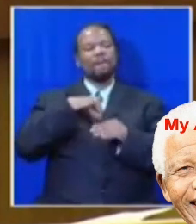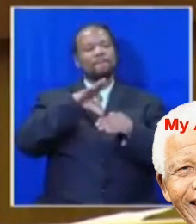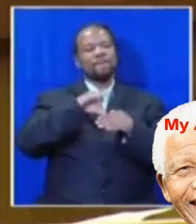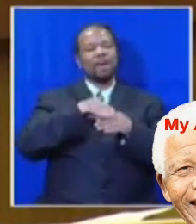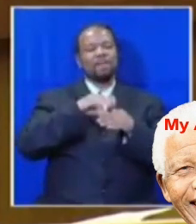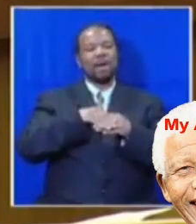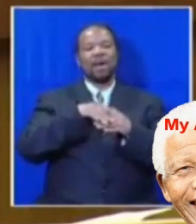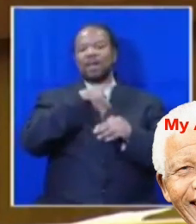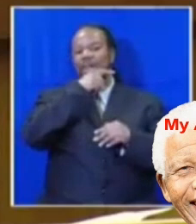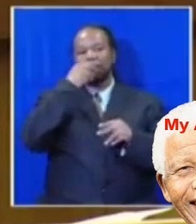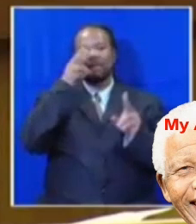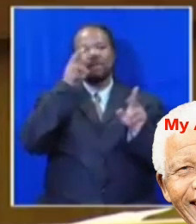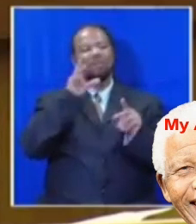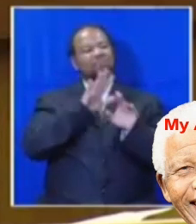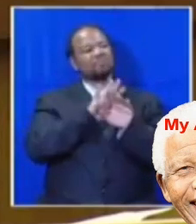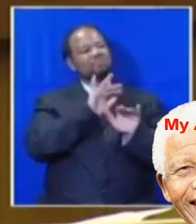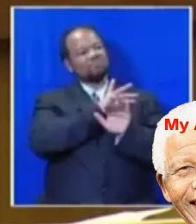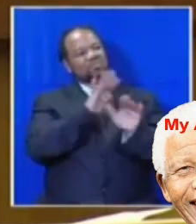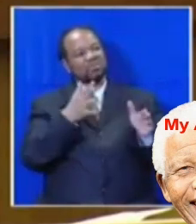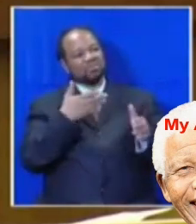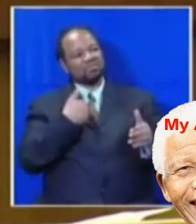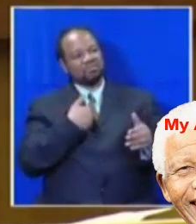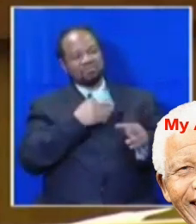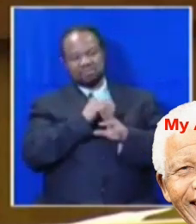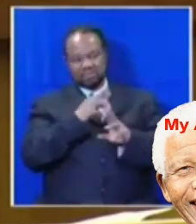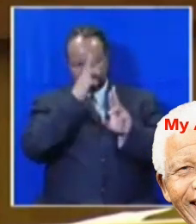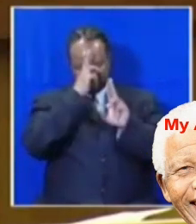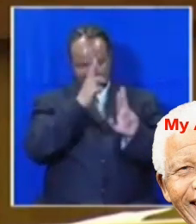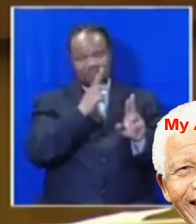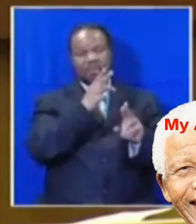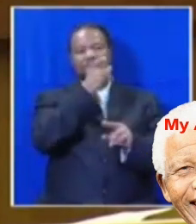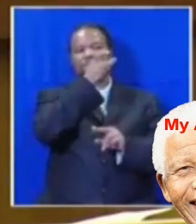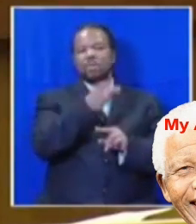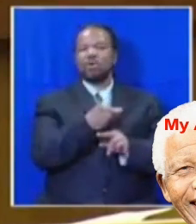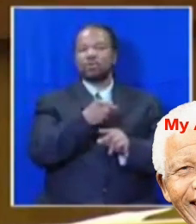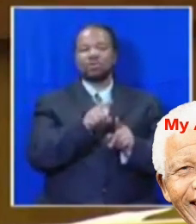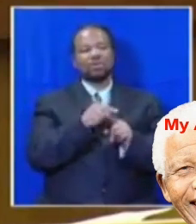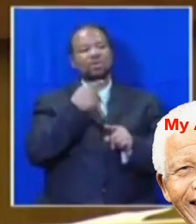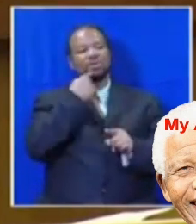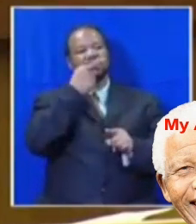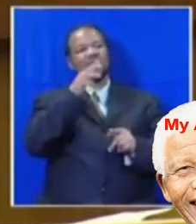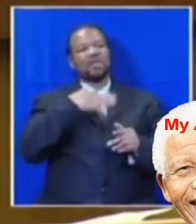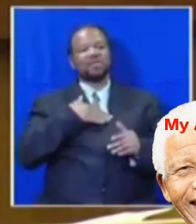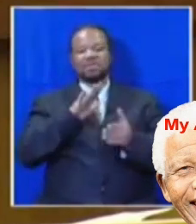President Zuma dishonorable. He even called him a broken man.